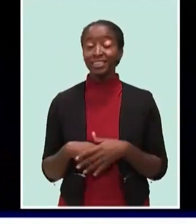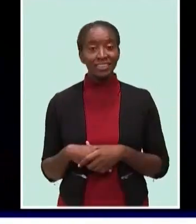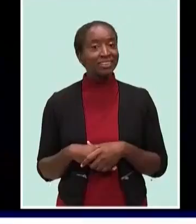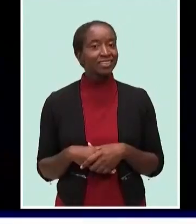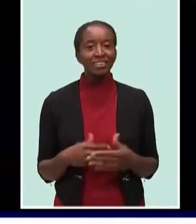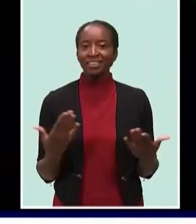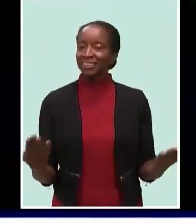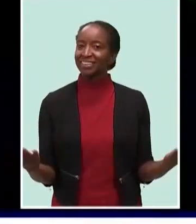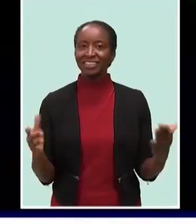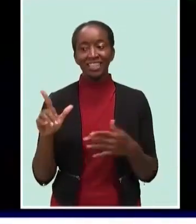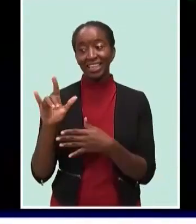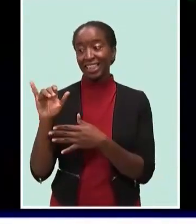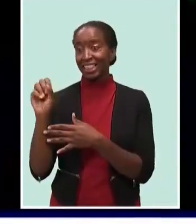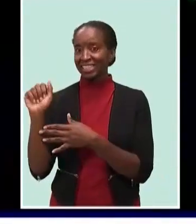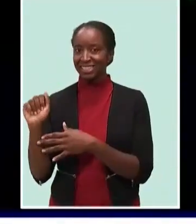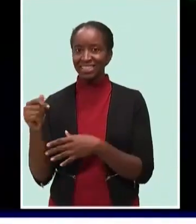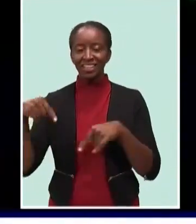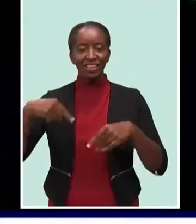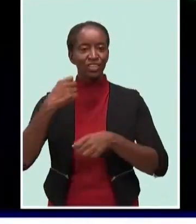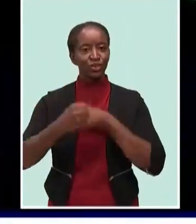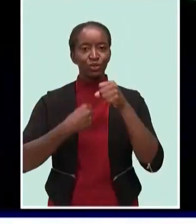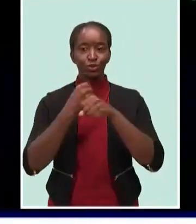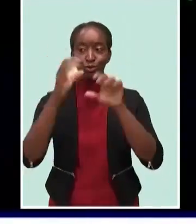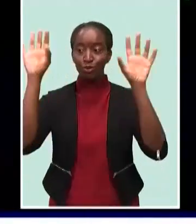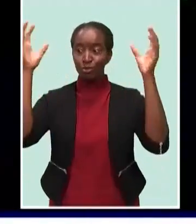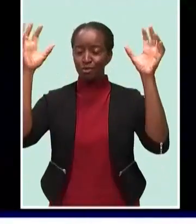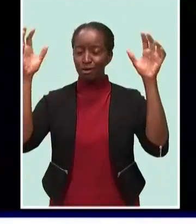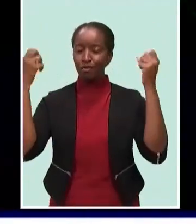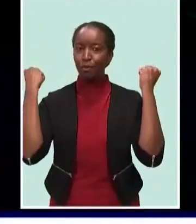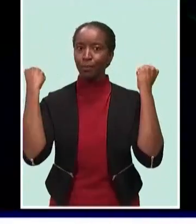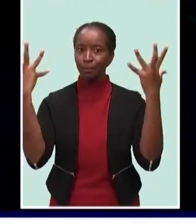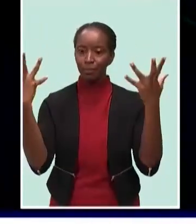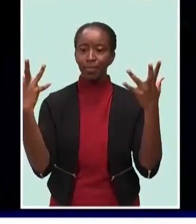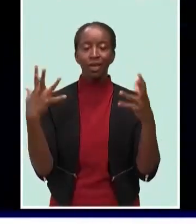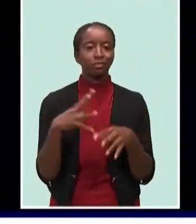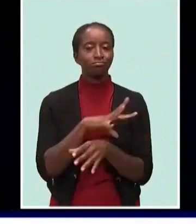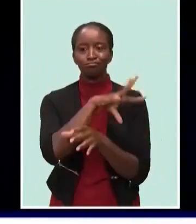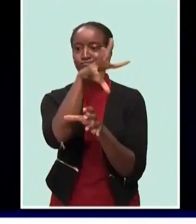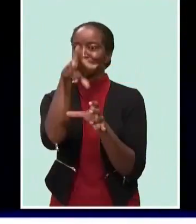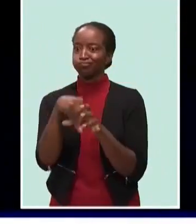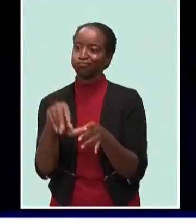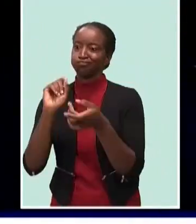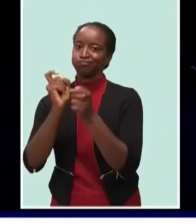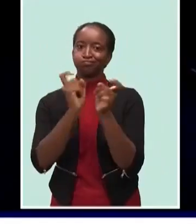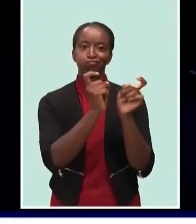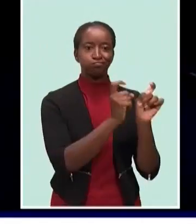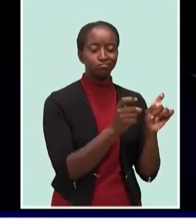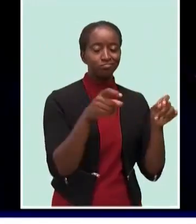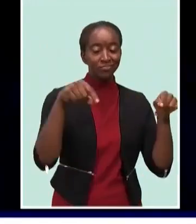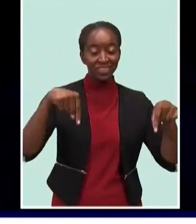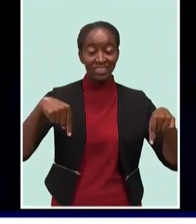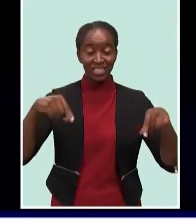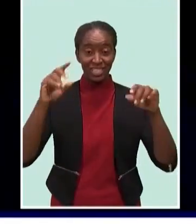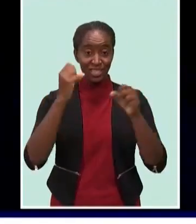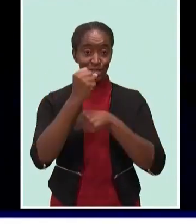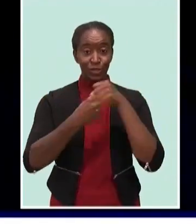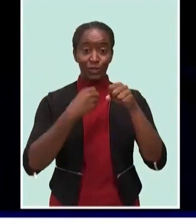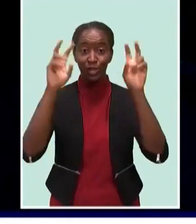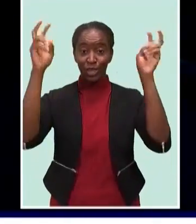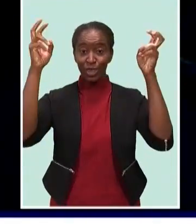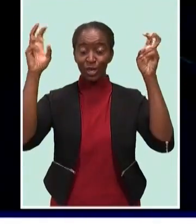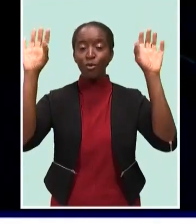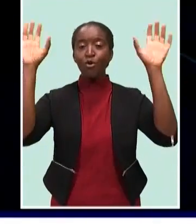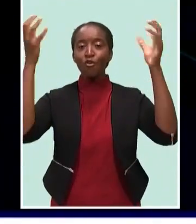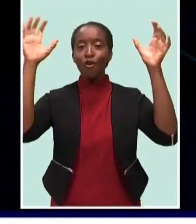for Crop Over this year, and I think the theme this year is Crop Over, correct? And so look out for that hashtag as well. Look out for that all over social